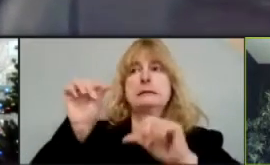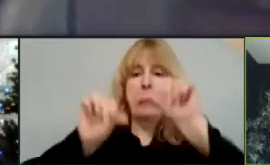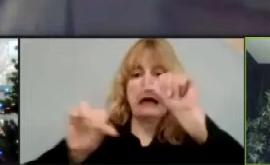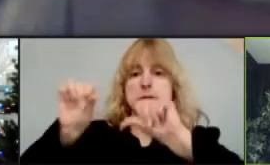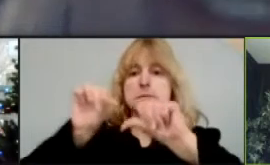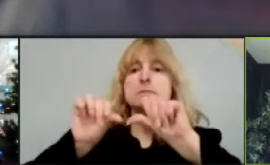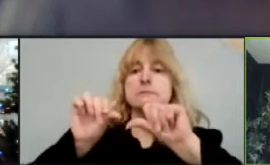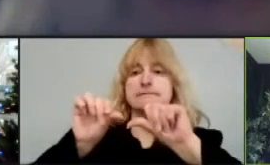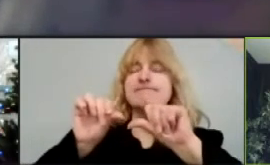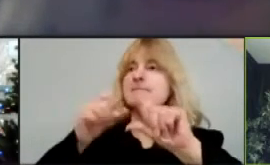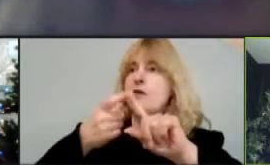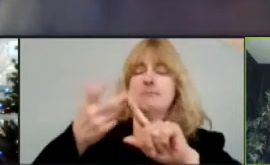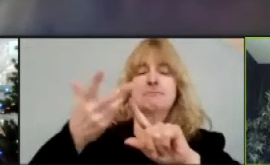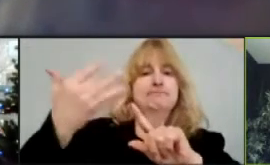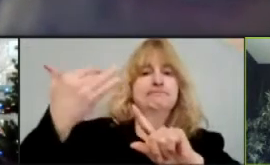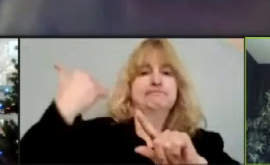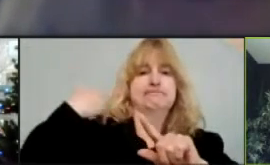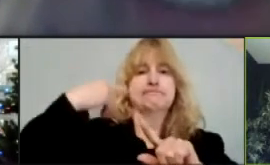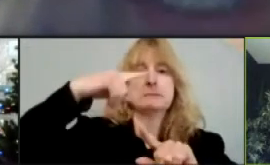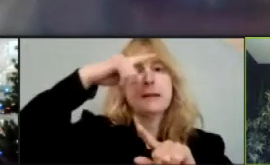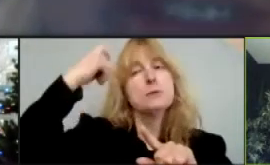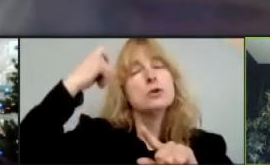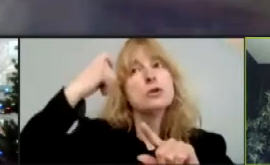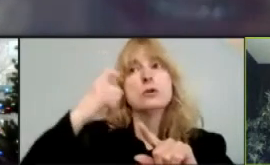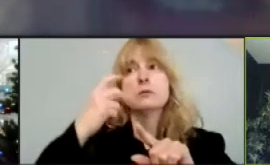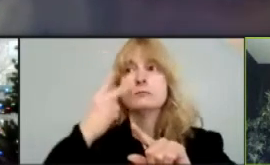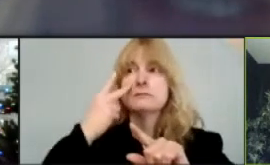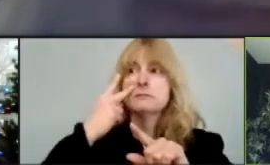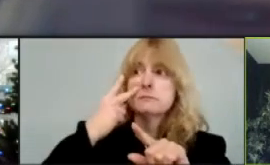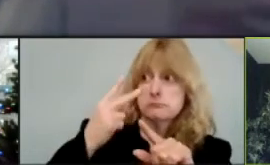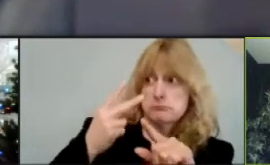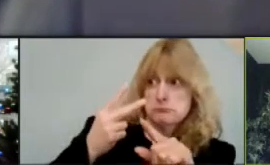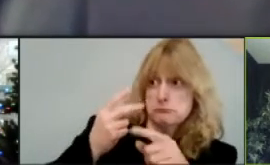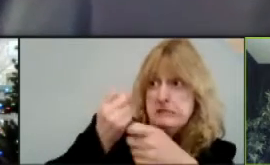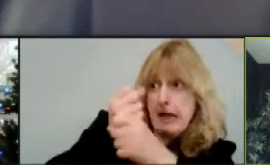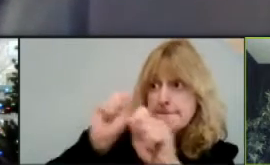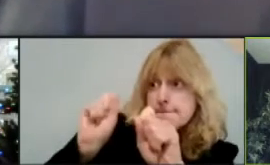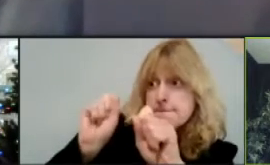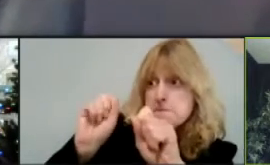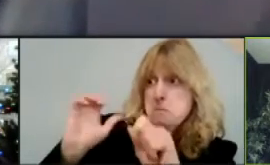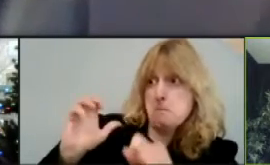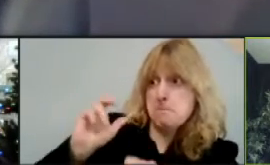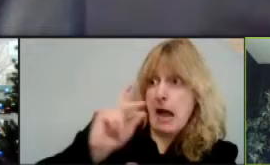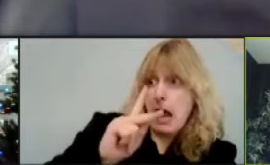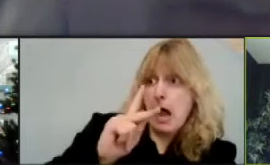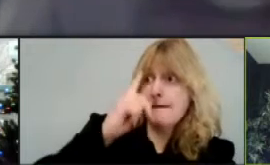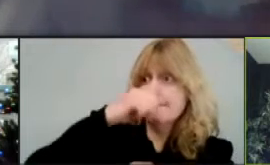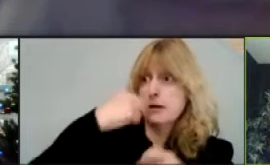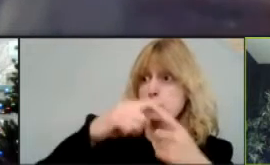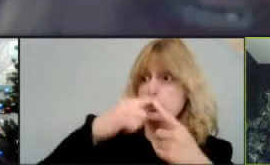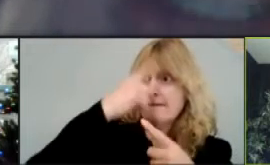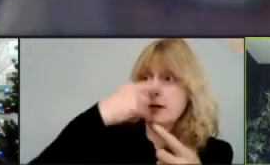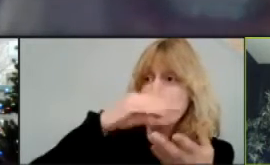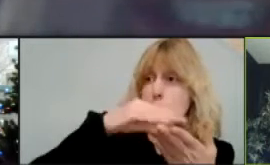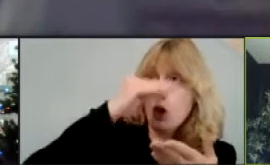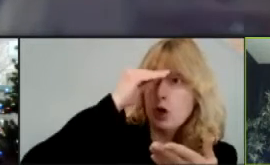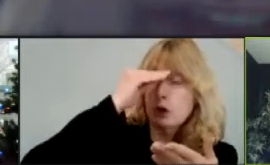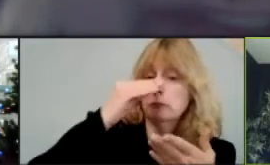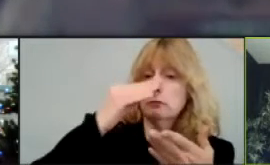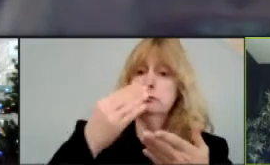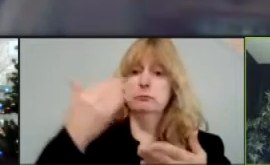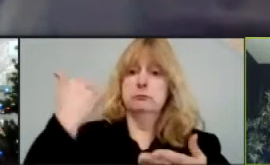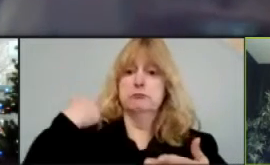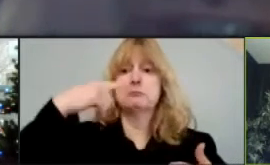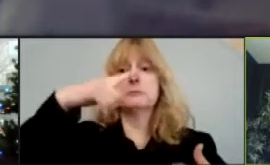and if it was safe to return to in-person learning. And back in the summer, when the positive infection rate in the city